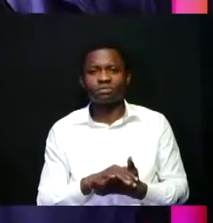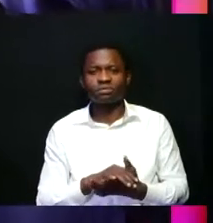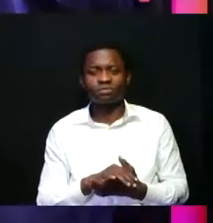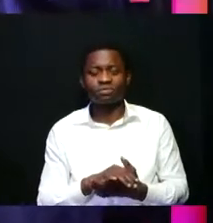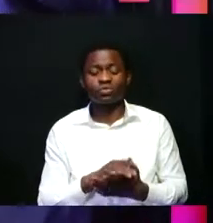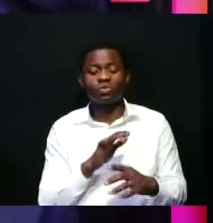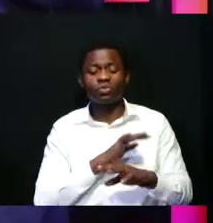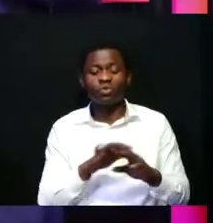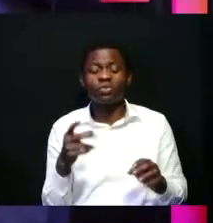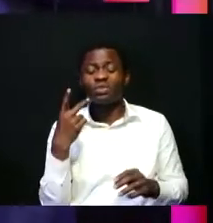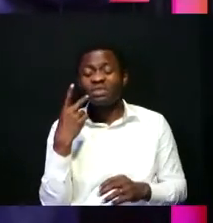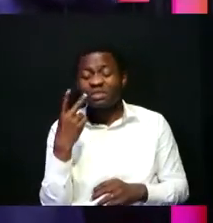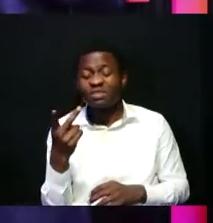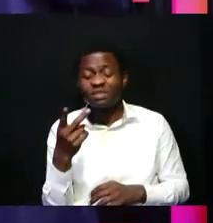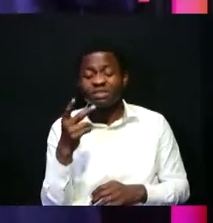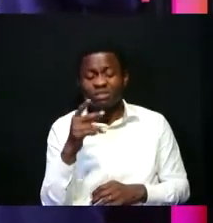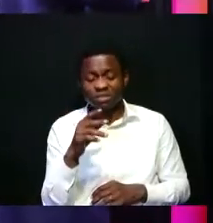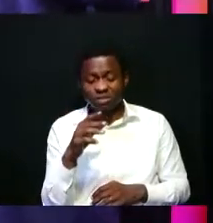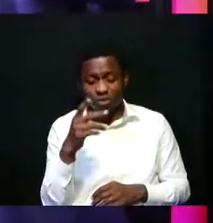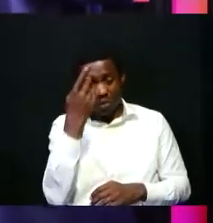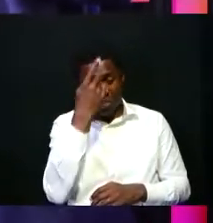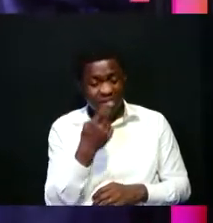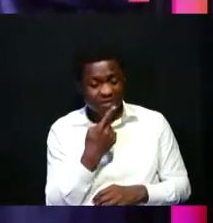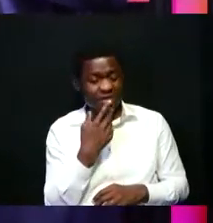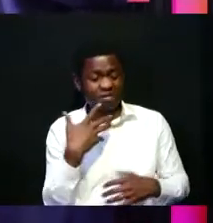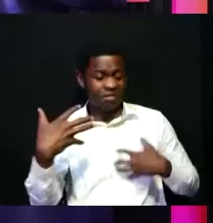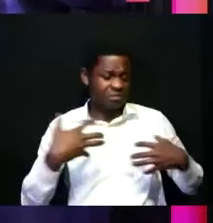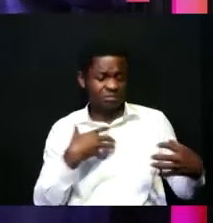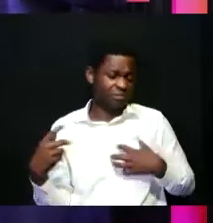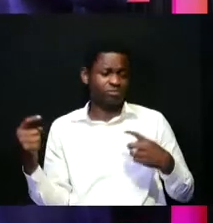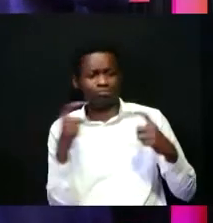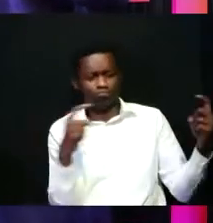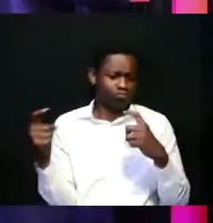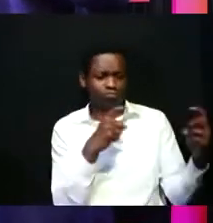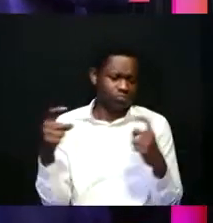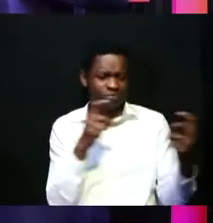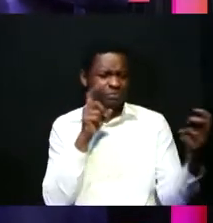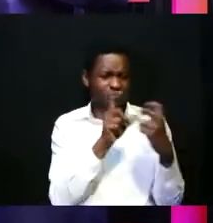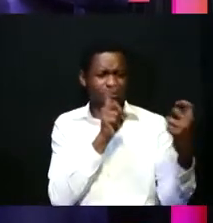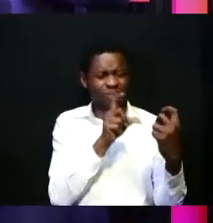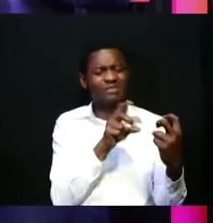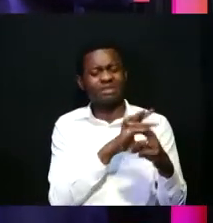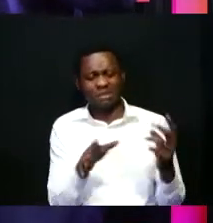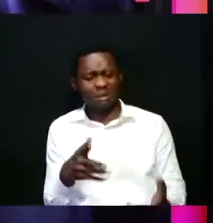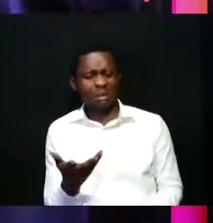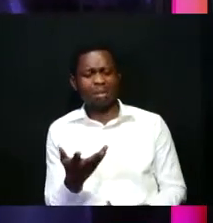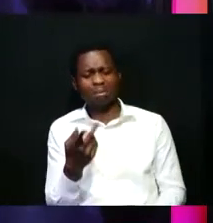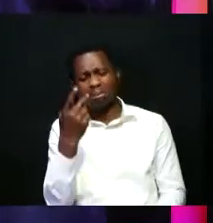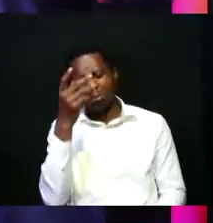say that's for daddy and mama. But when you start praying for them, God through your prayer can reverse the situation.